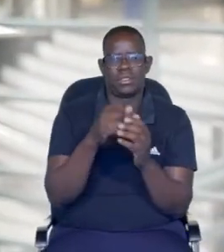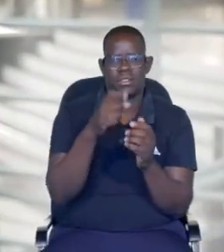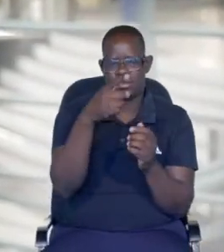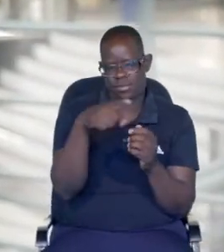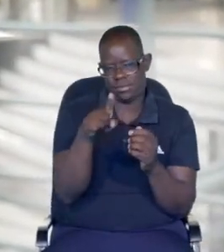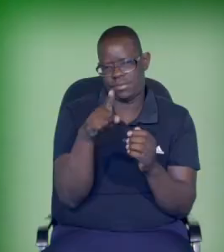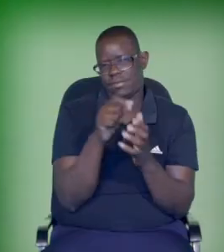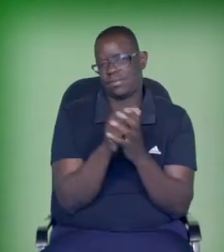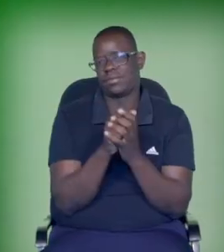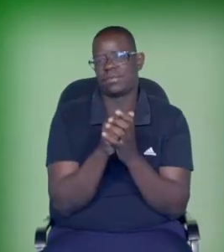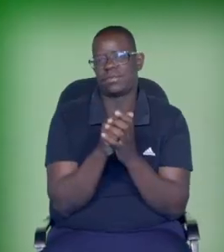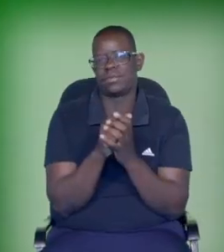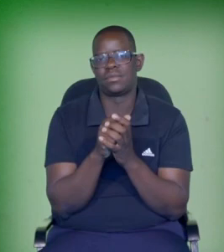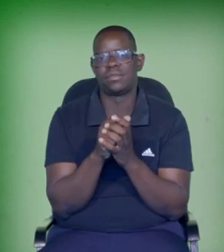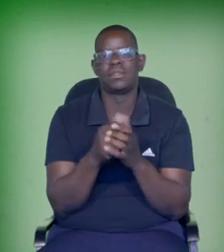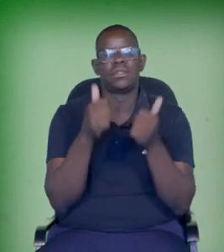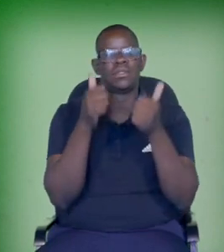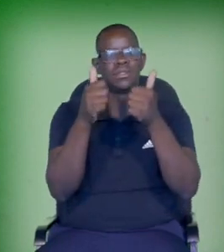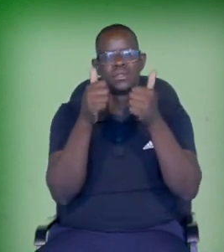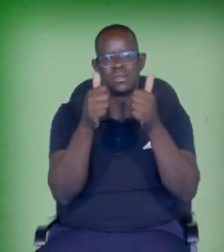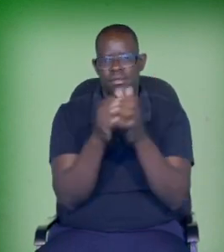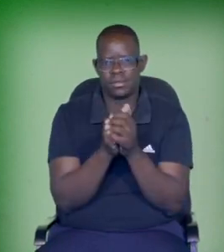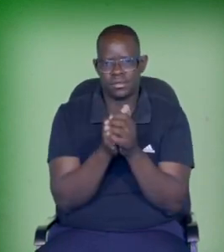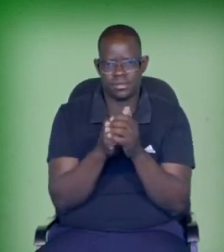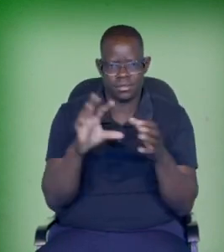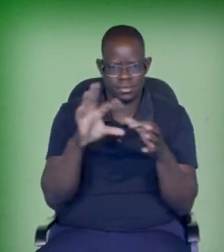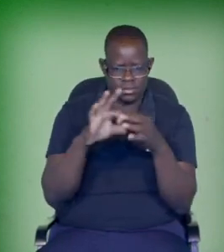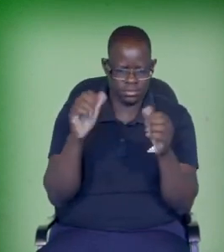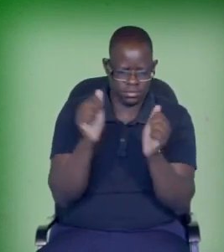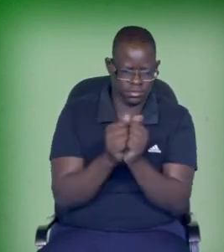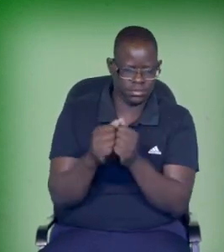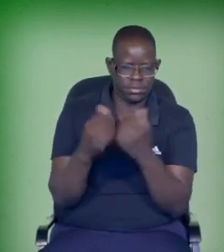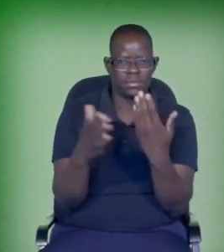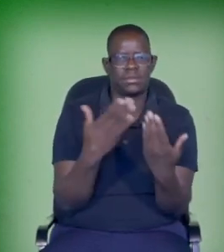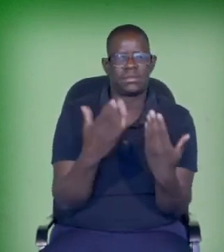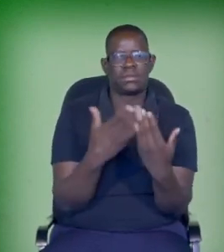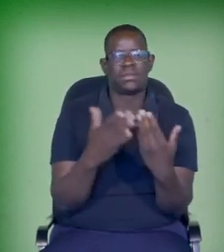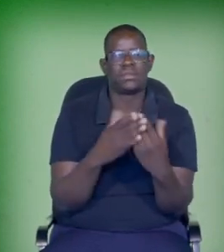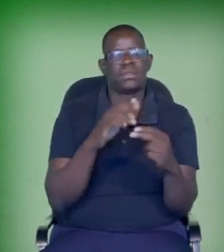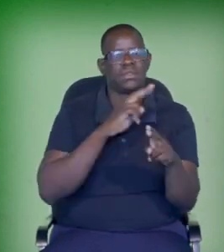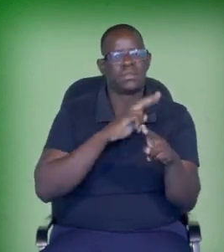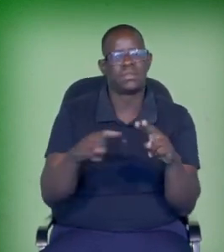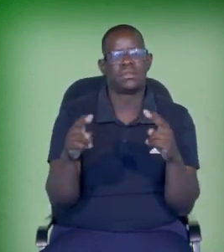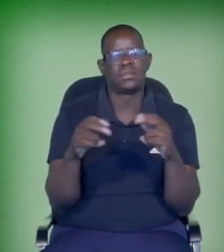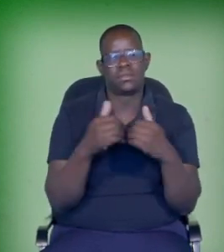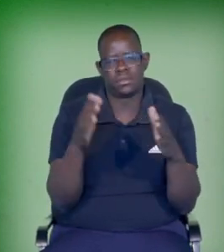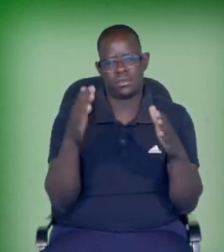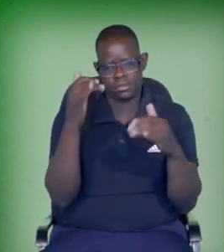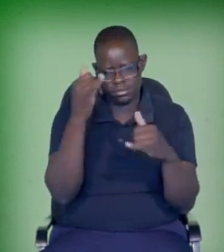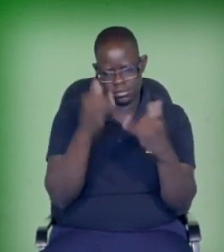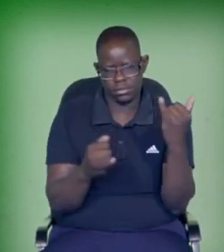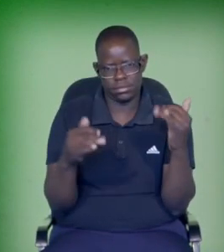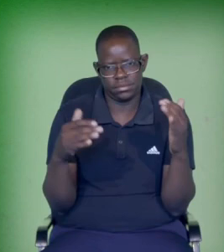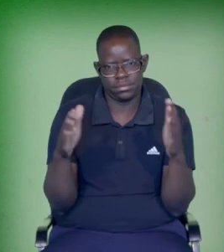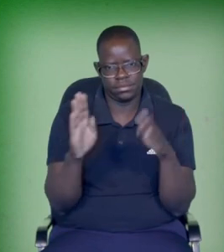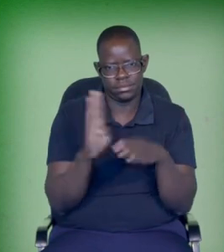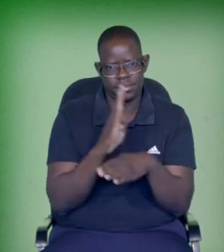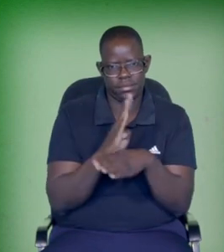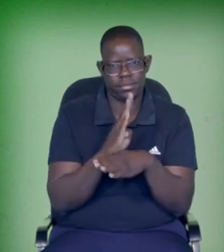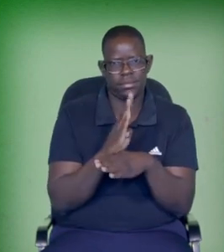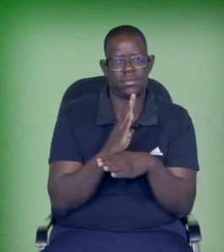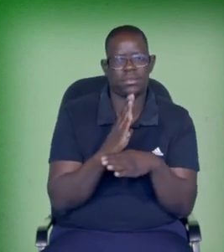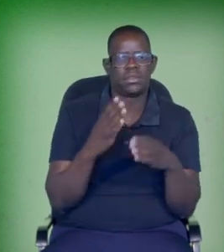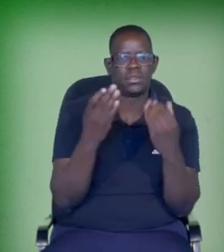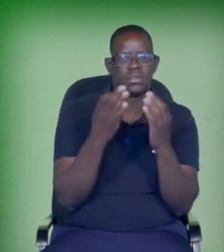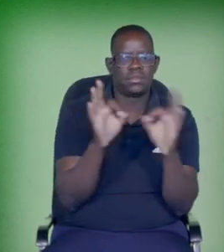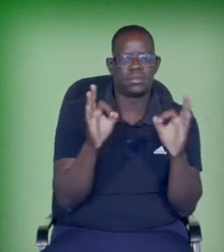right. Advantages are that partnerships are quite simple, quick and cheap to start and end. The partners